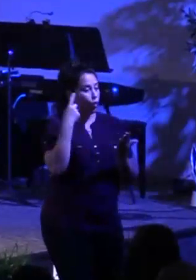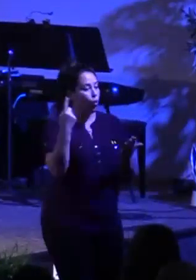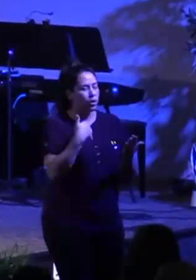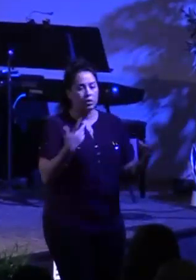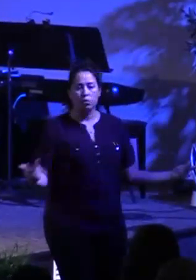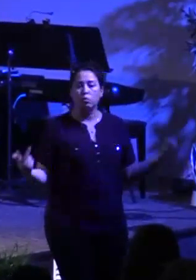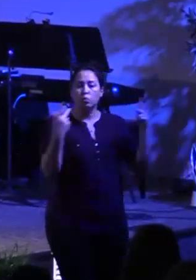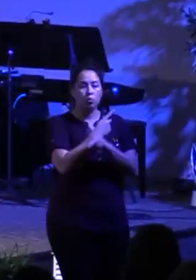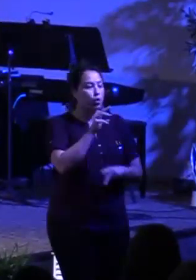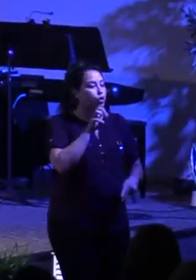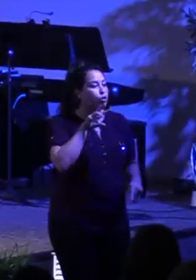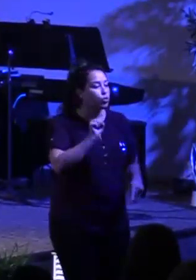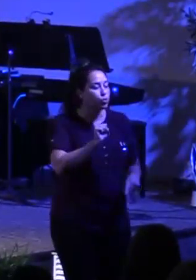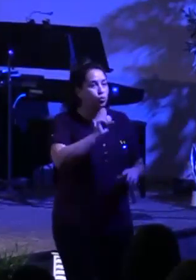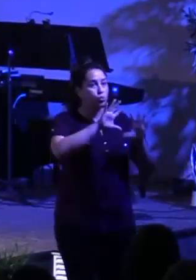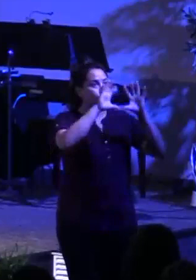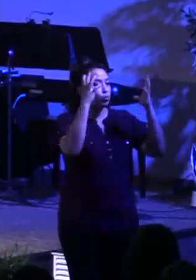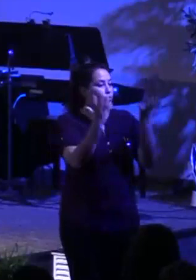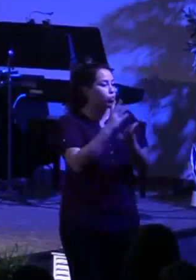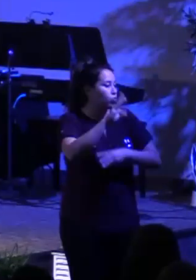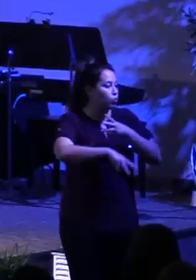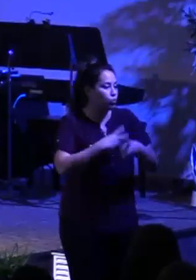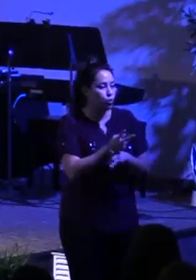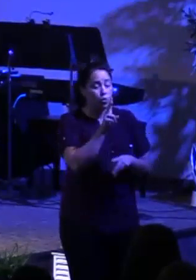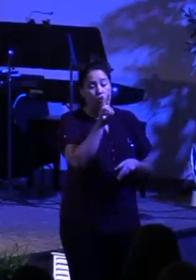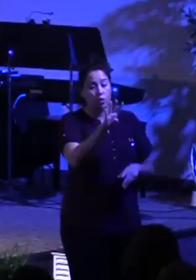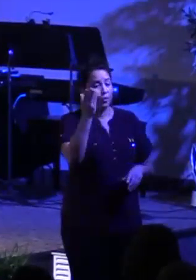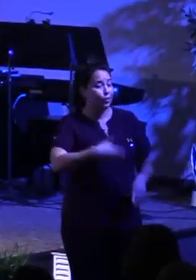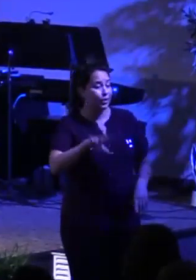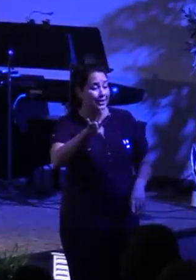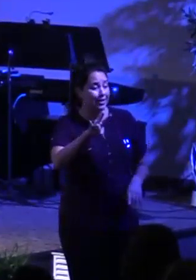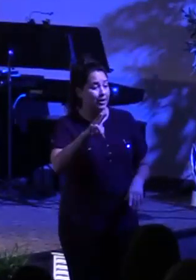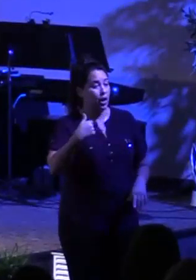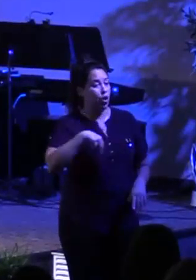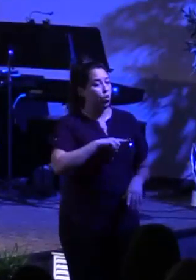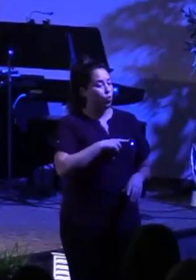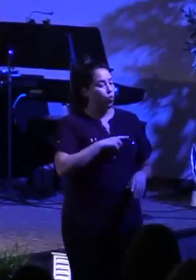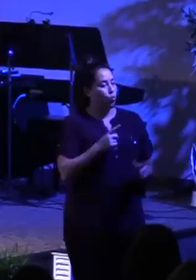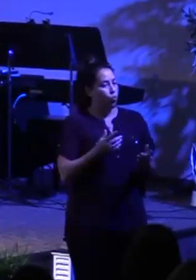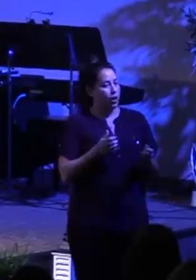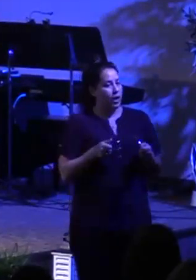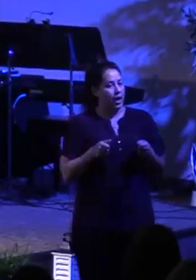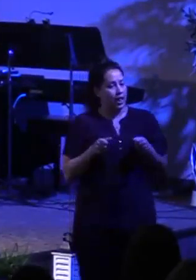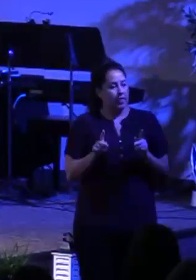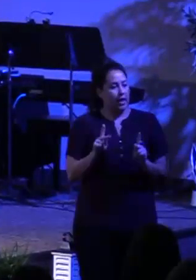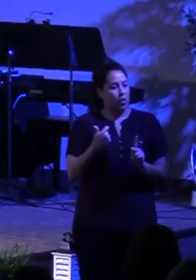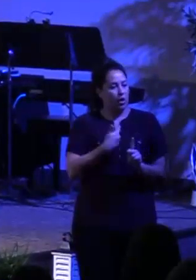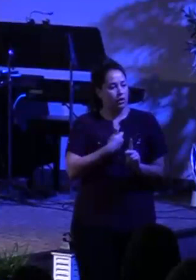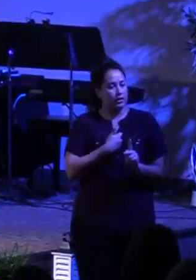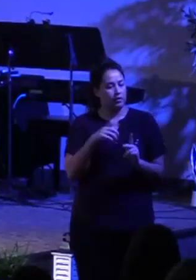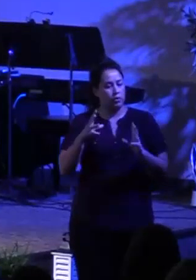world 24/7. And we allow ourselves to the degree that we allow ourselves to actually consume this